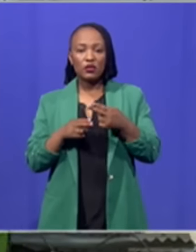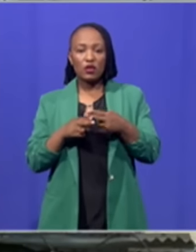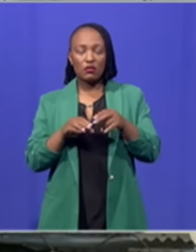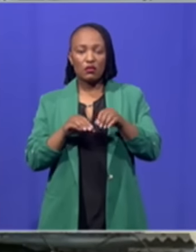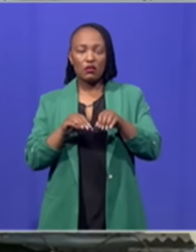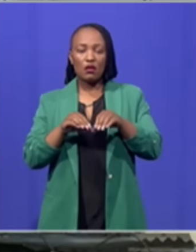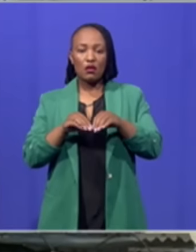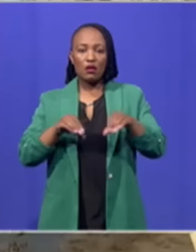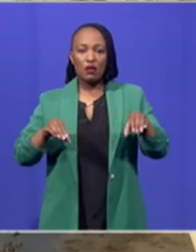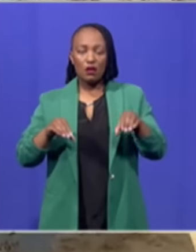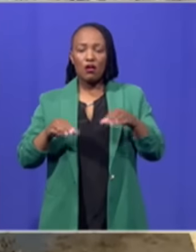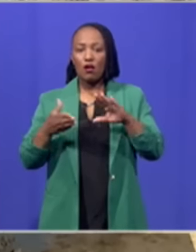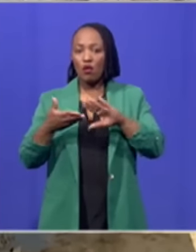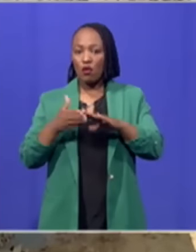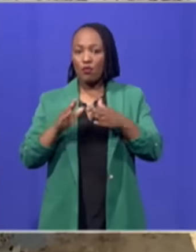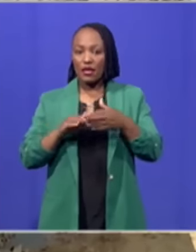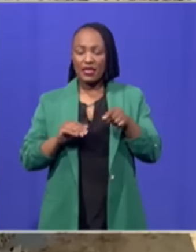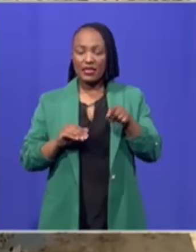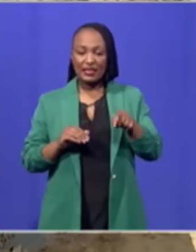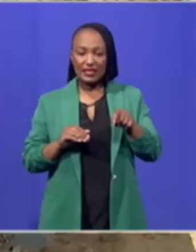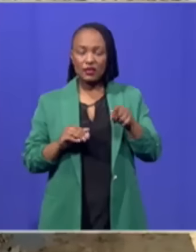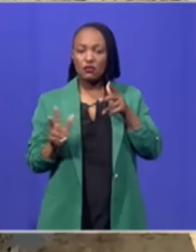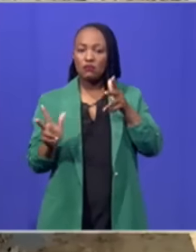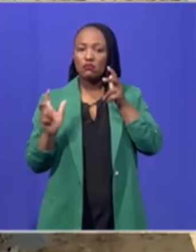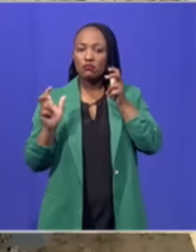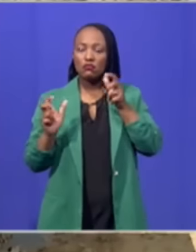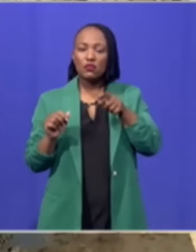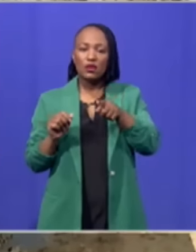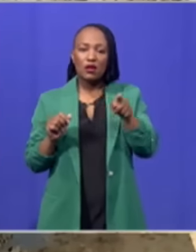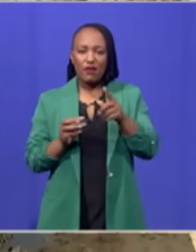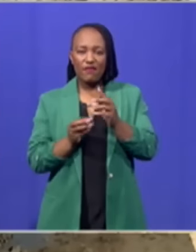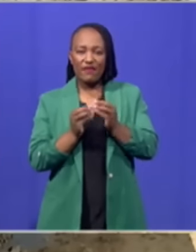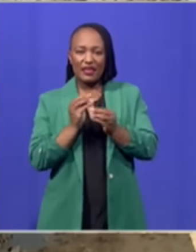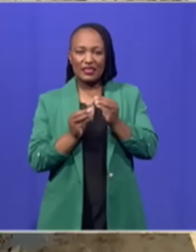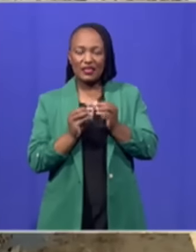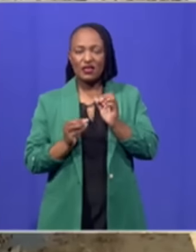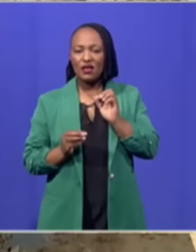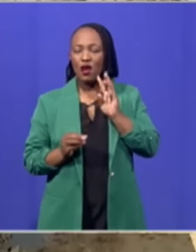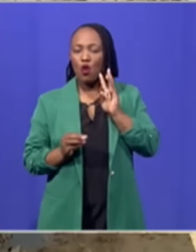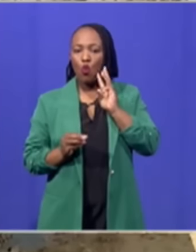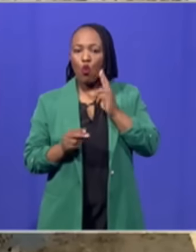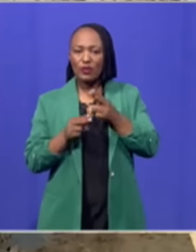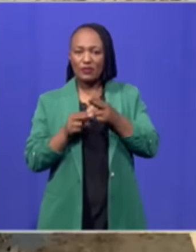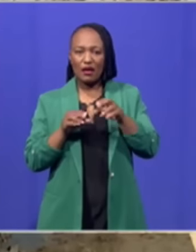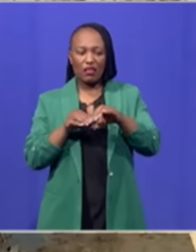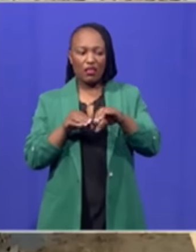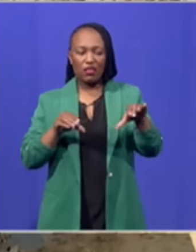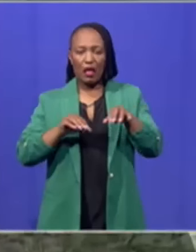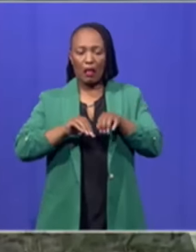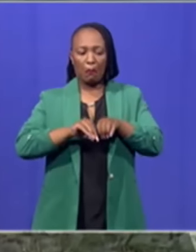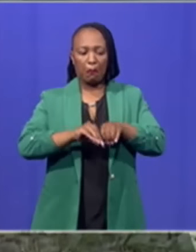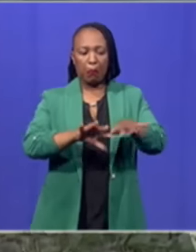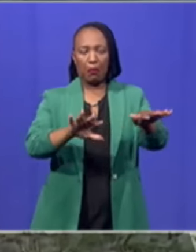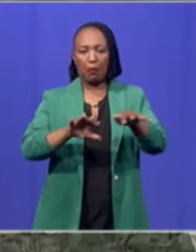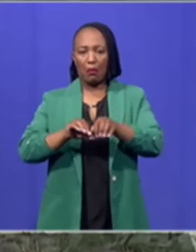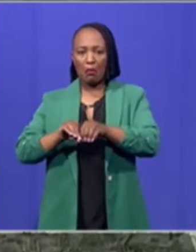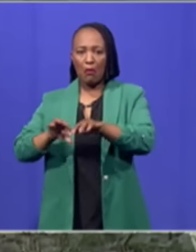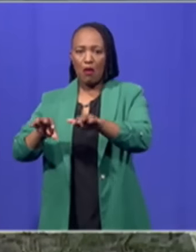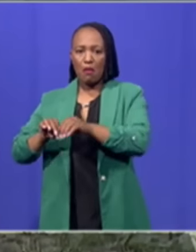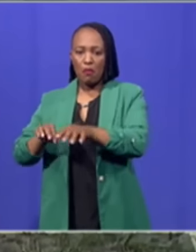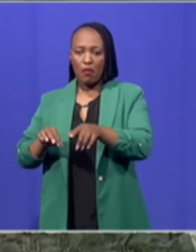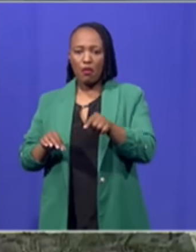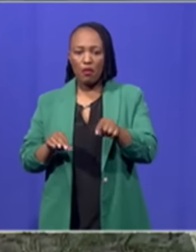masepaleng wa Matjhabeng o tla tsepamisa maikutlo ho sebetsana le mathata a ho tsholoha ha o sa feleng wa dikgwerekgwere le ho